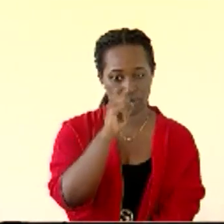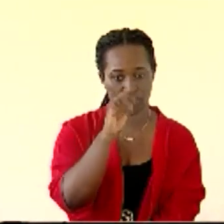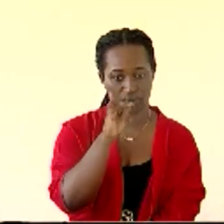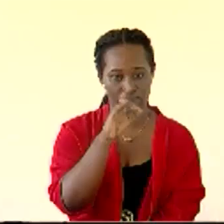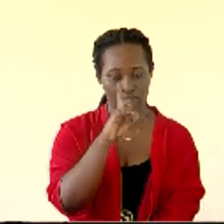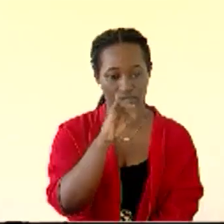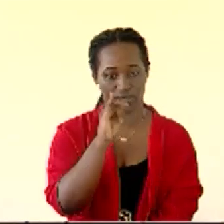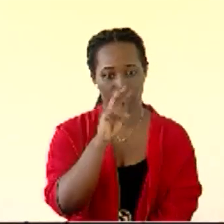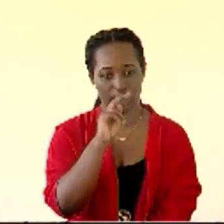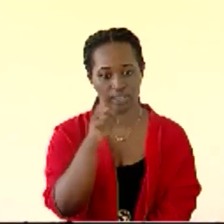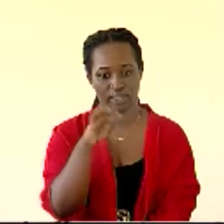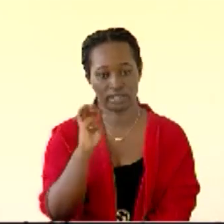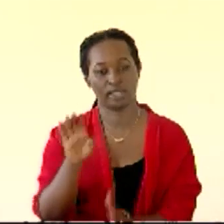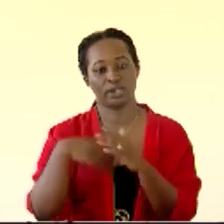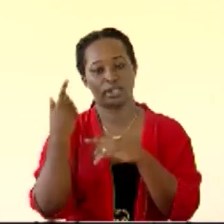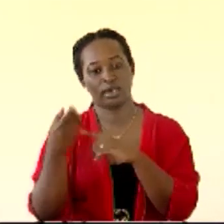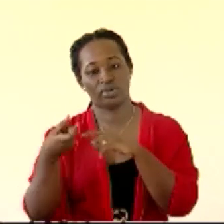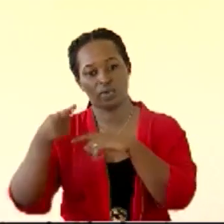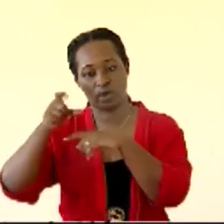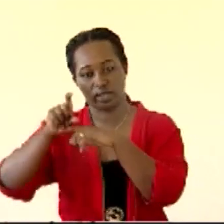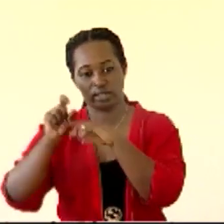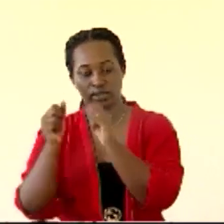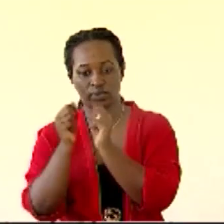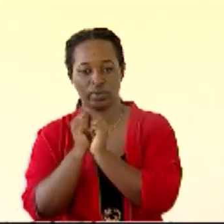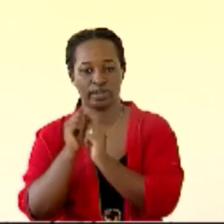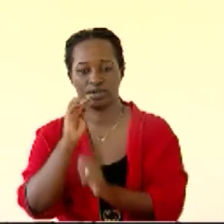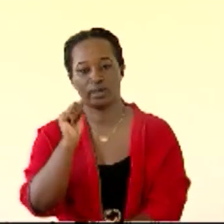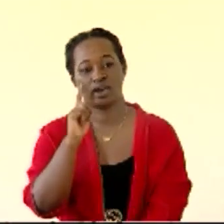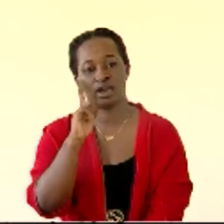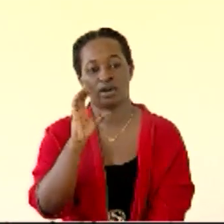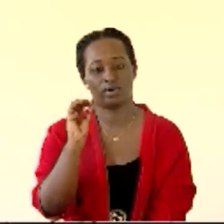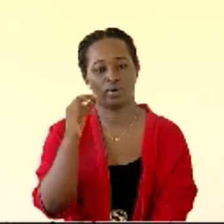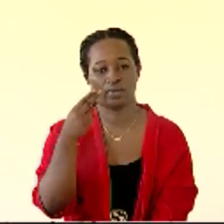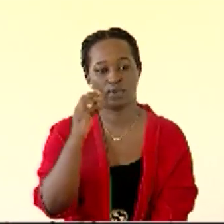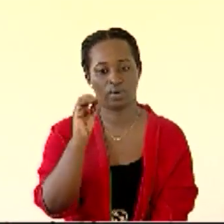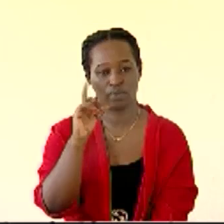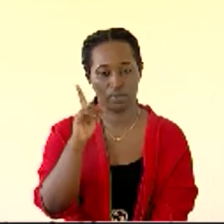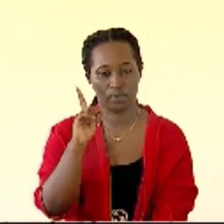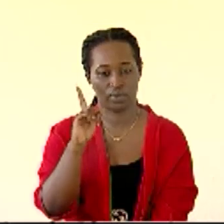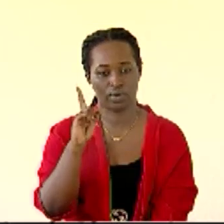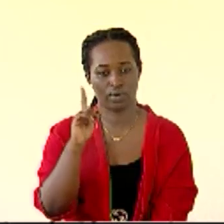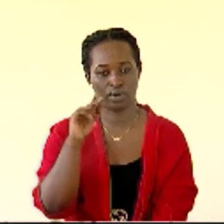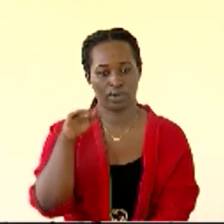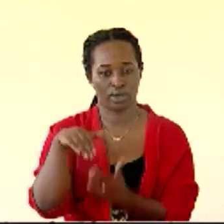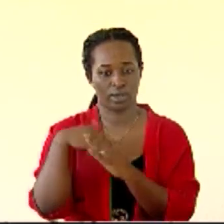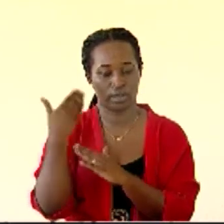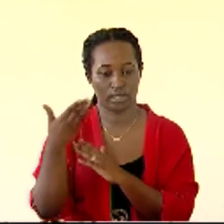carboxylic acid, and then you add it with an alcohol, the original alcohol, to obtain